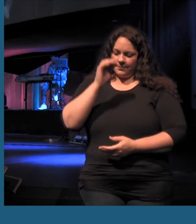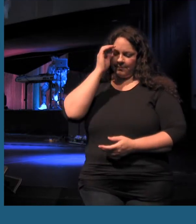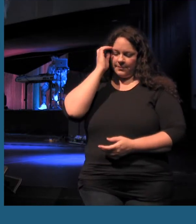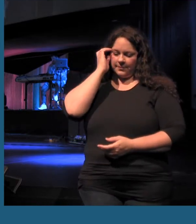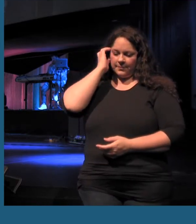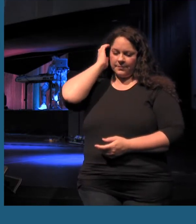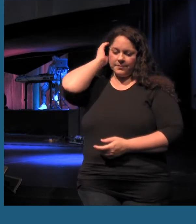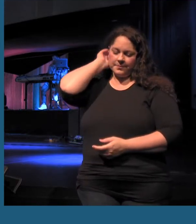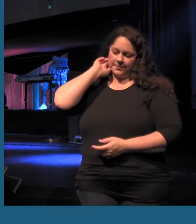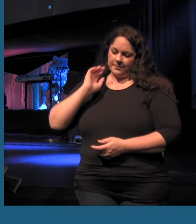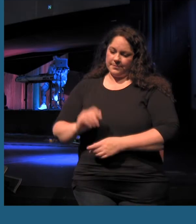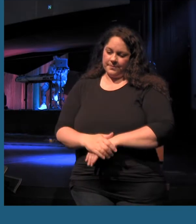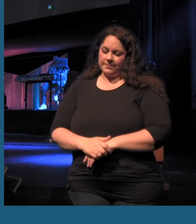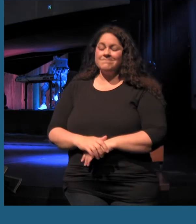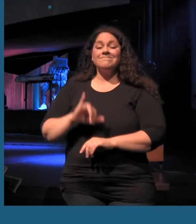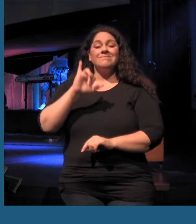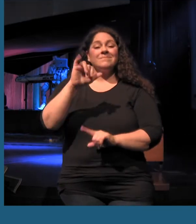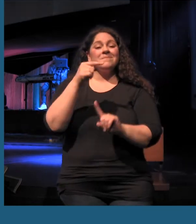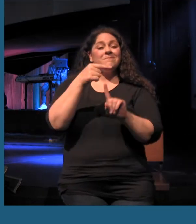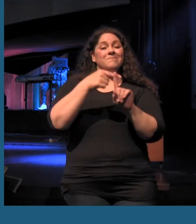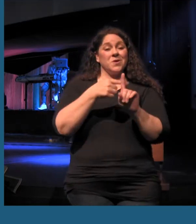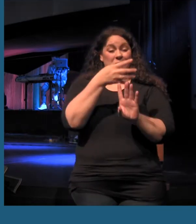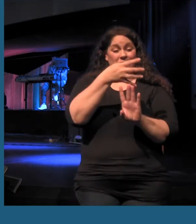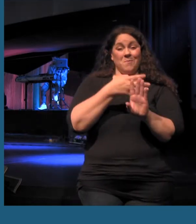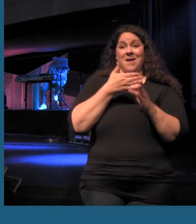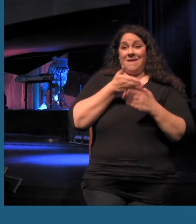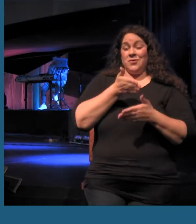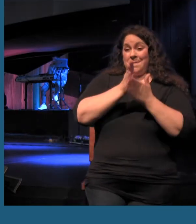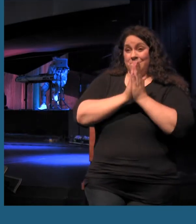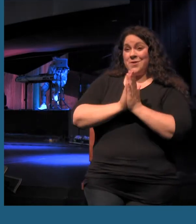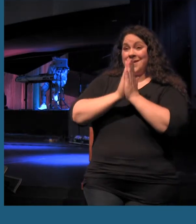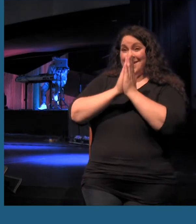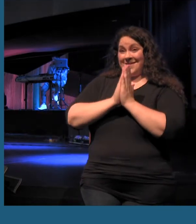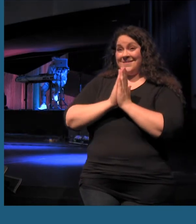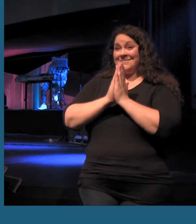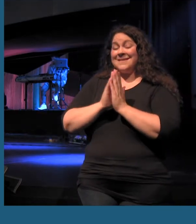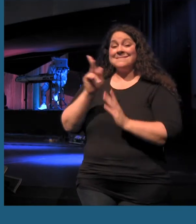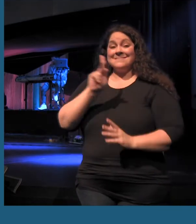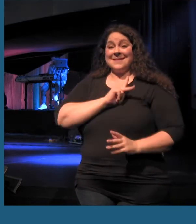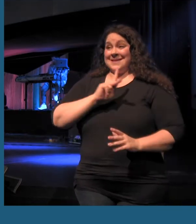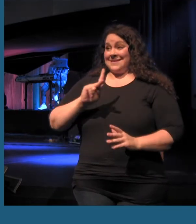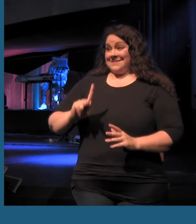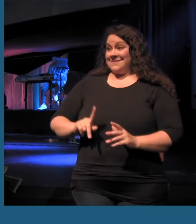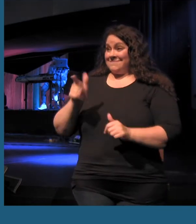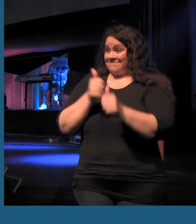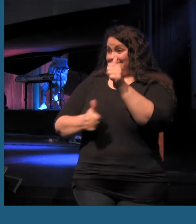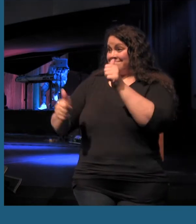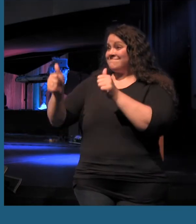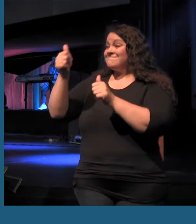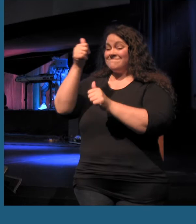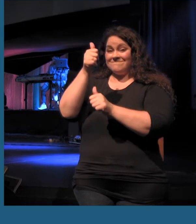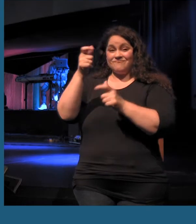In the month of Nisan, in the 20th year of King Artaxerxes,